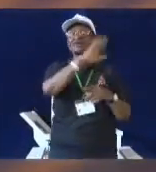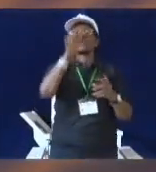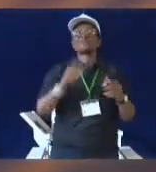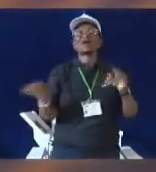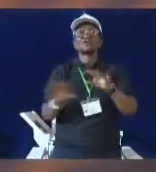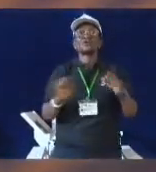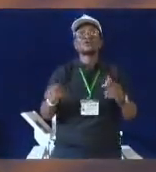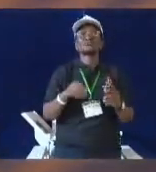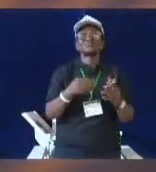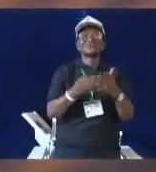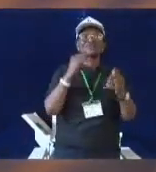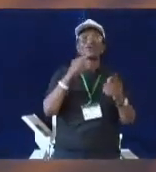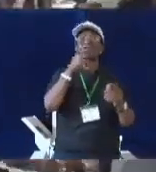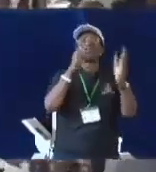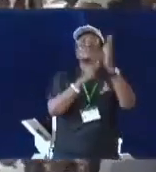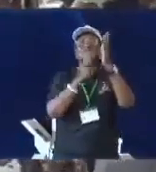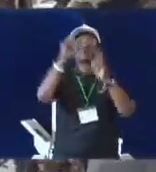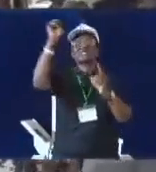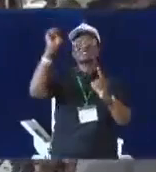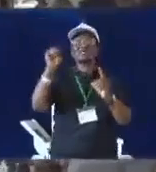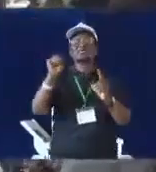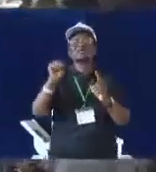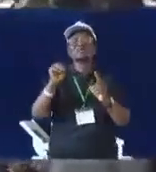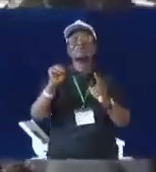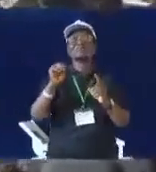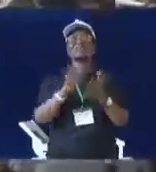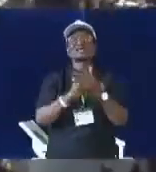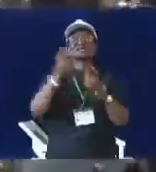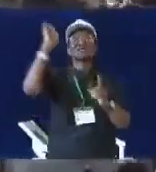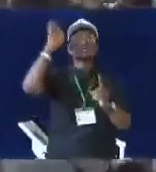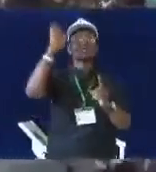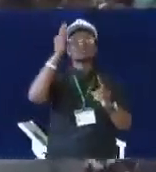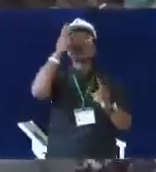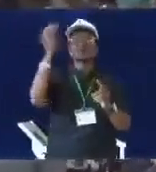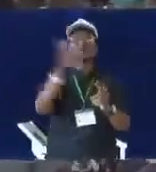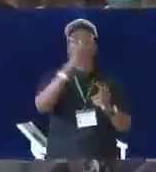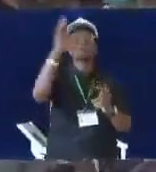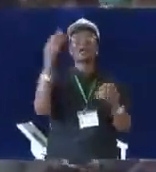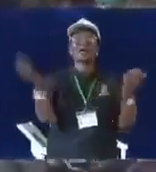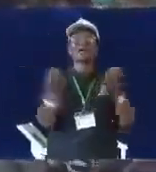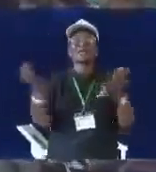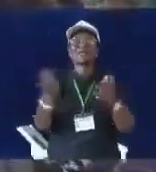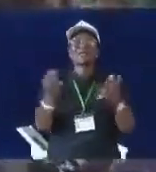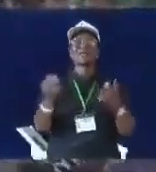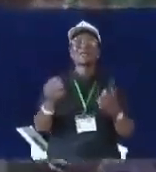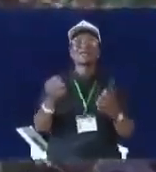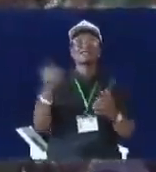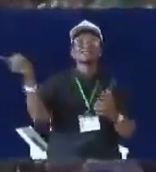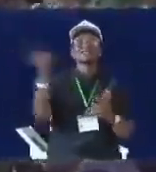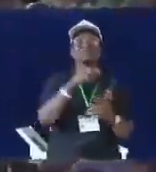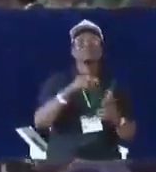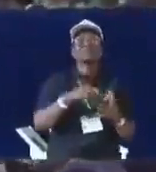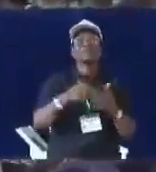such a manner that He will know you are here. And He will pay you a visit.